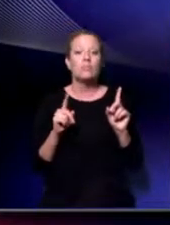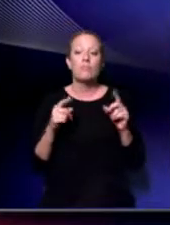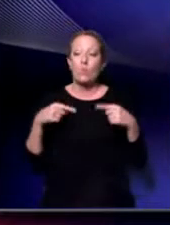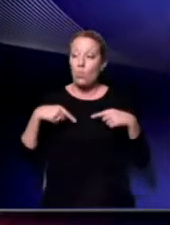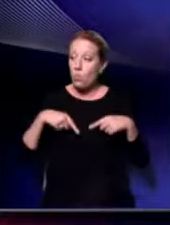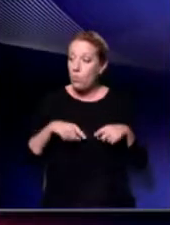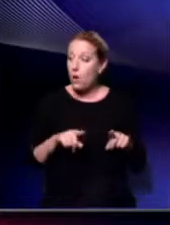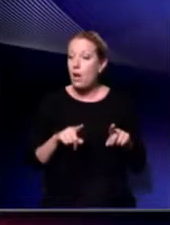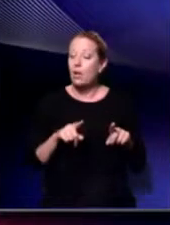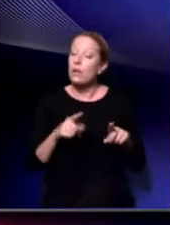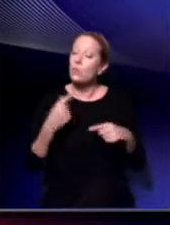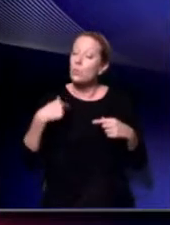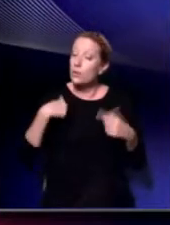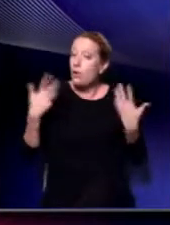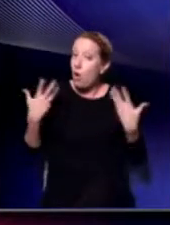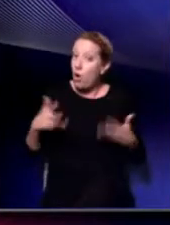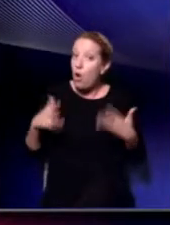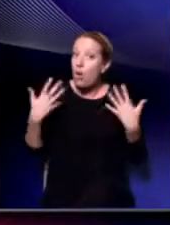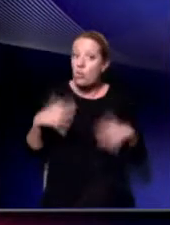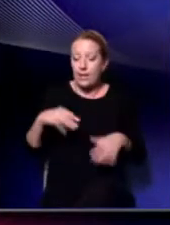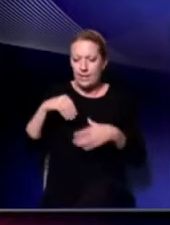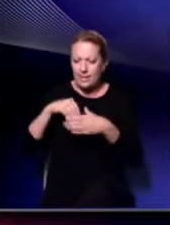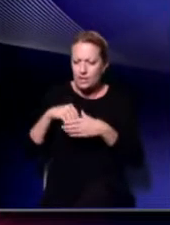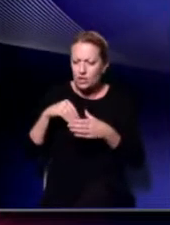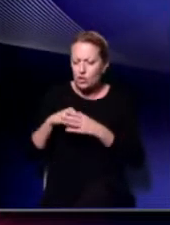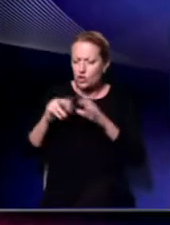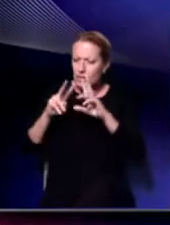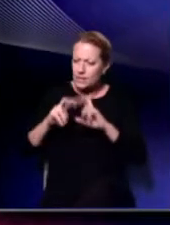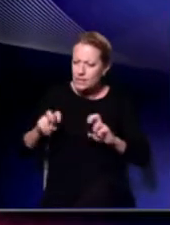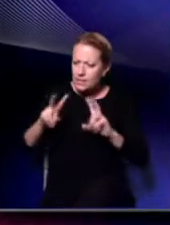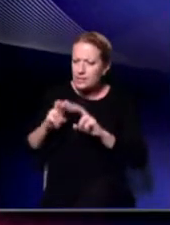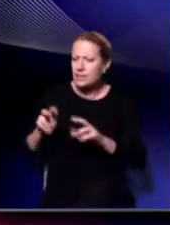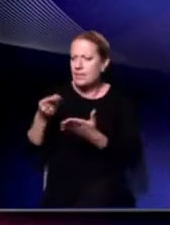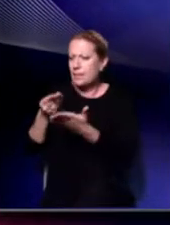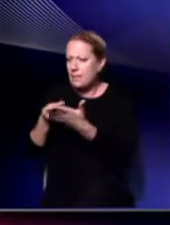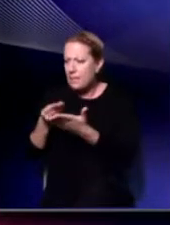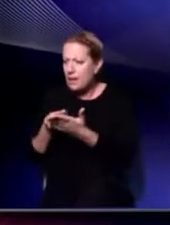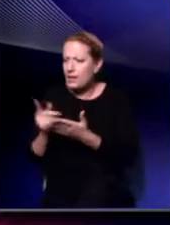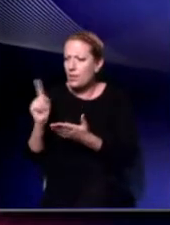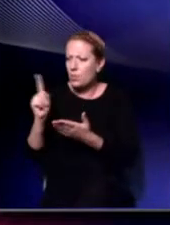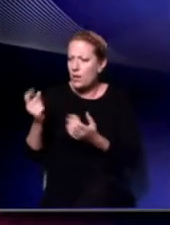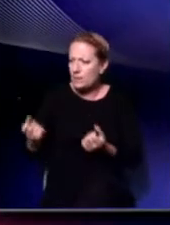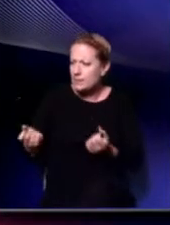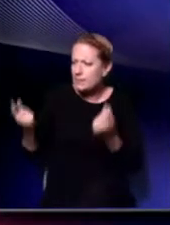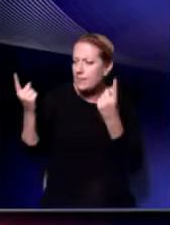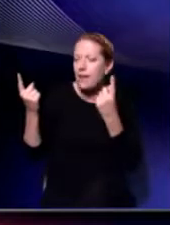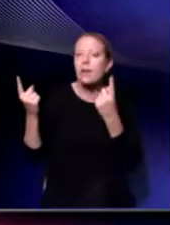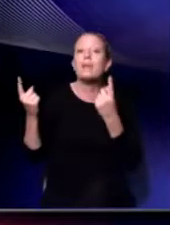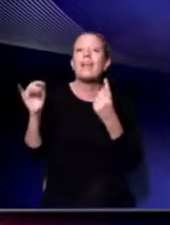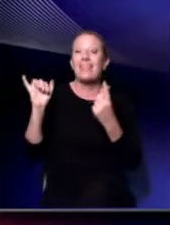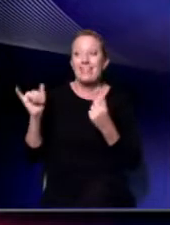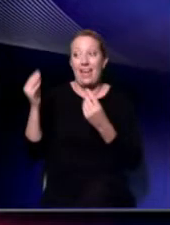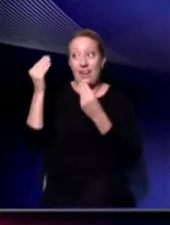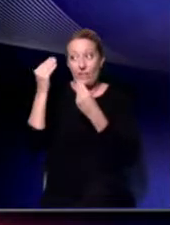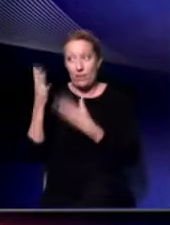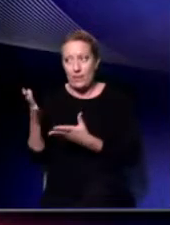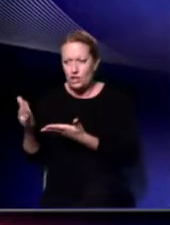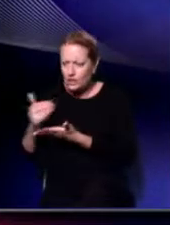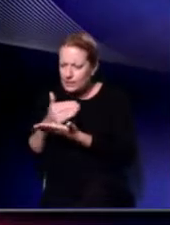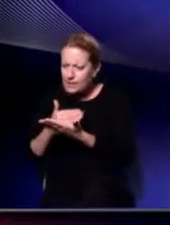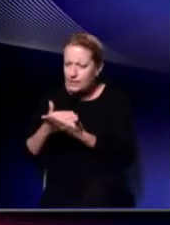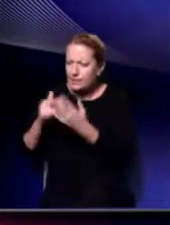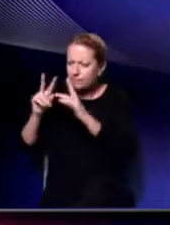we are doing some internal analysis, that information will be provided to the board. There's